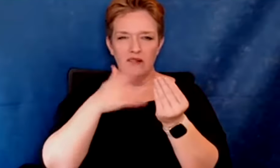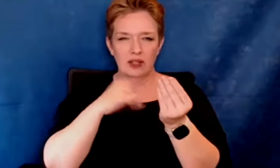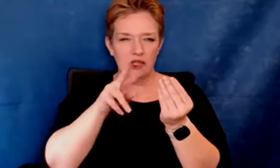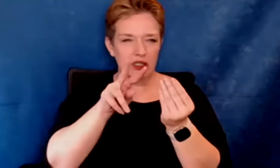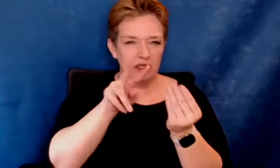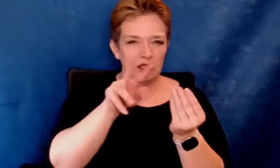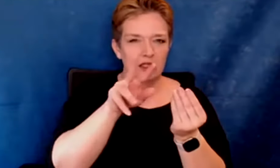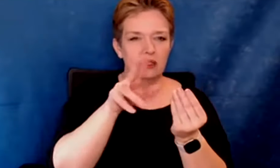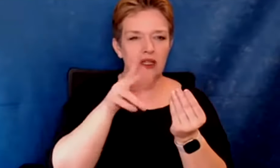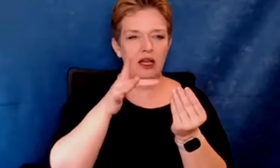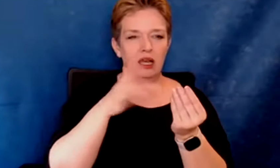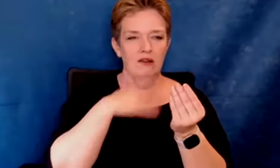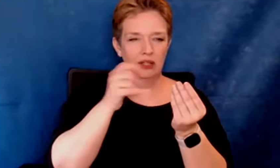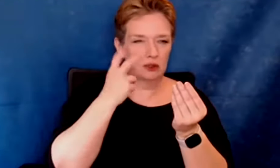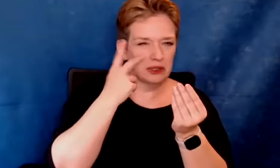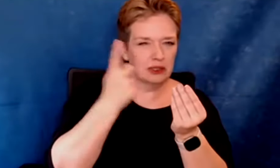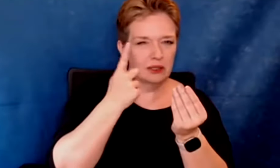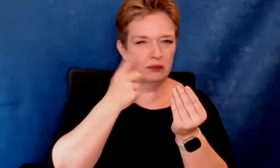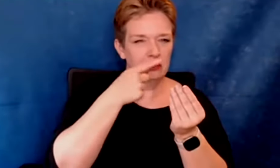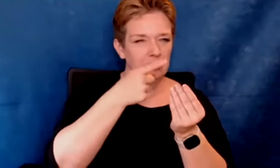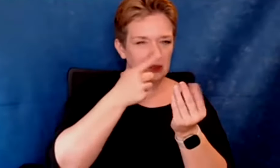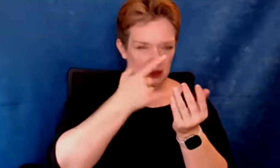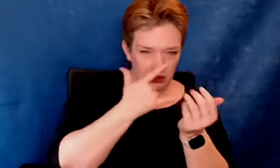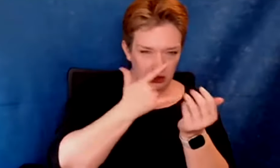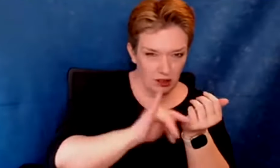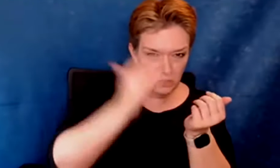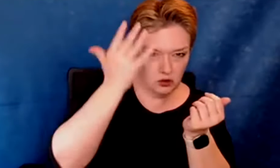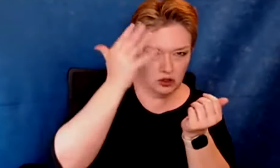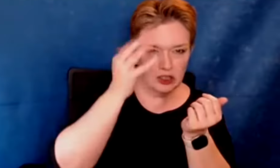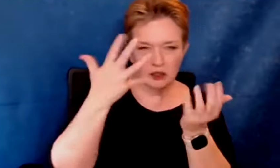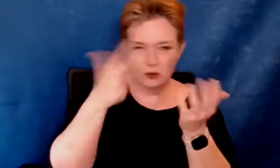are these? These look like trees, but what is the structure here?